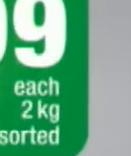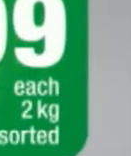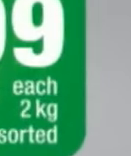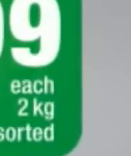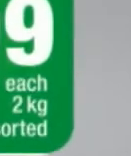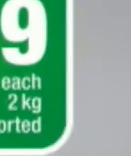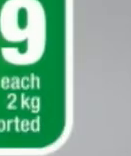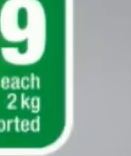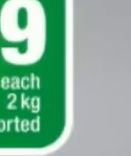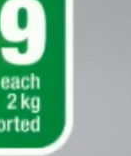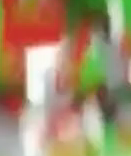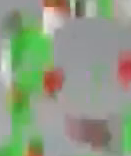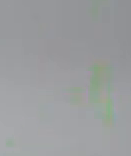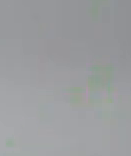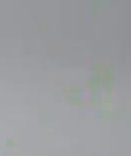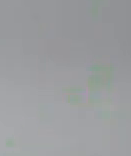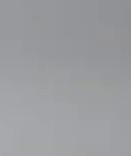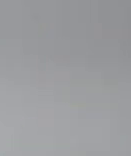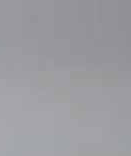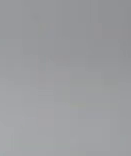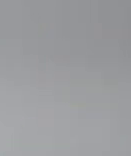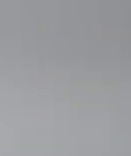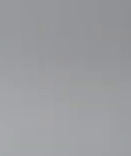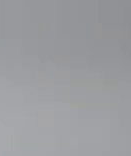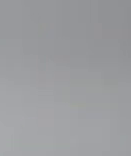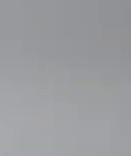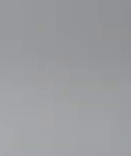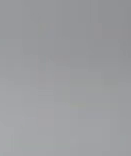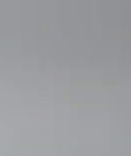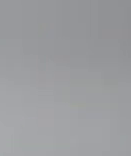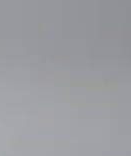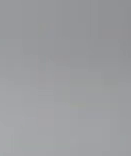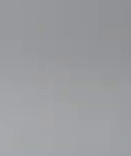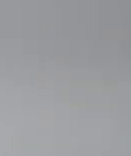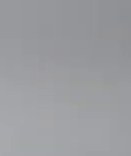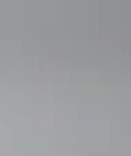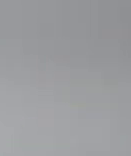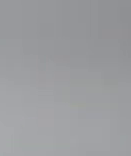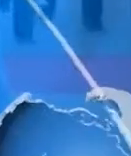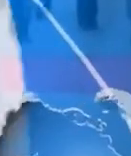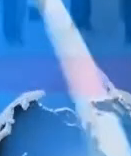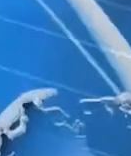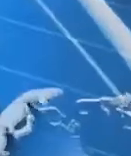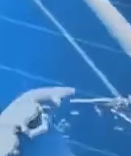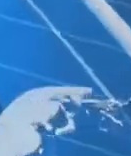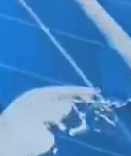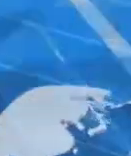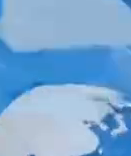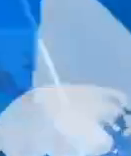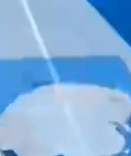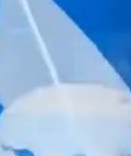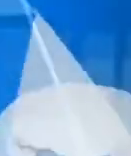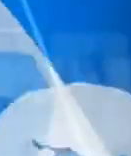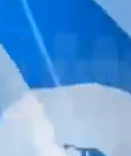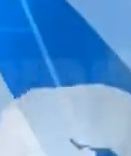for $44.99. It's 3 days of incredible savings only at Spar.